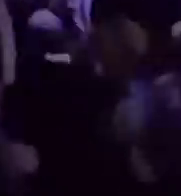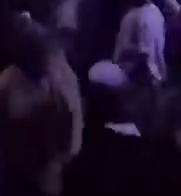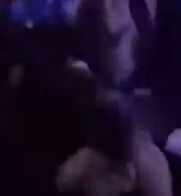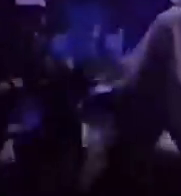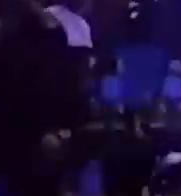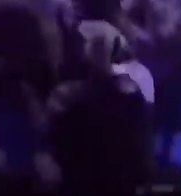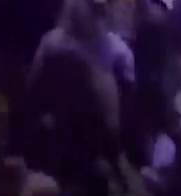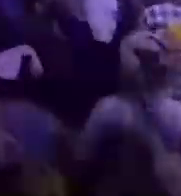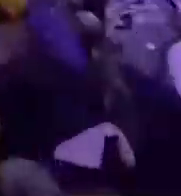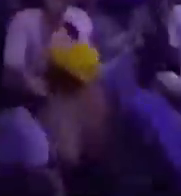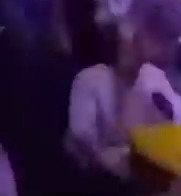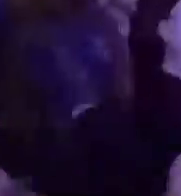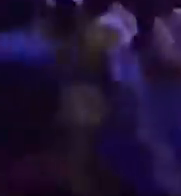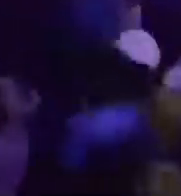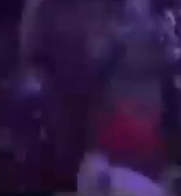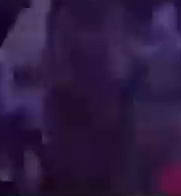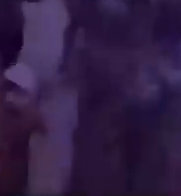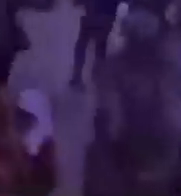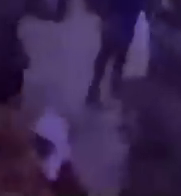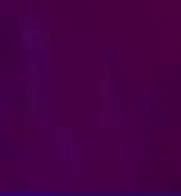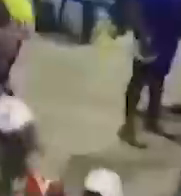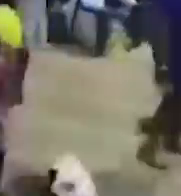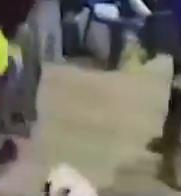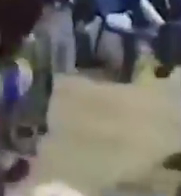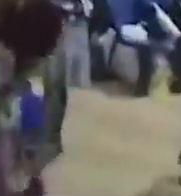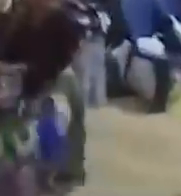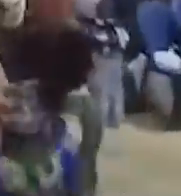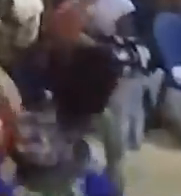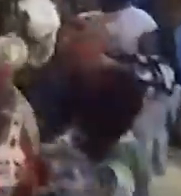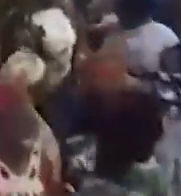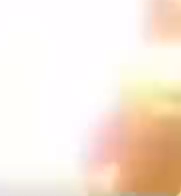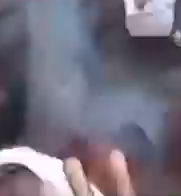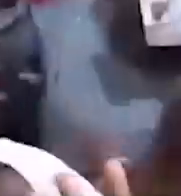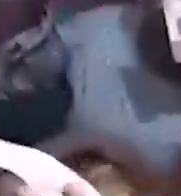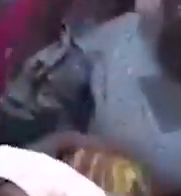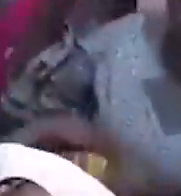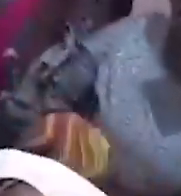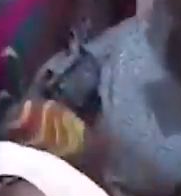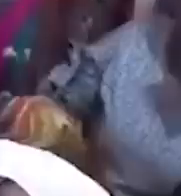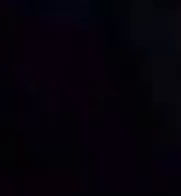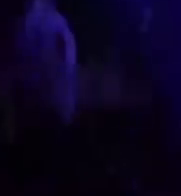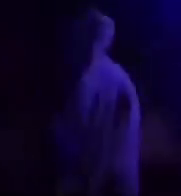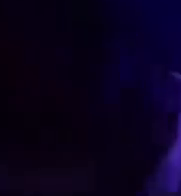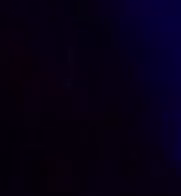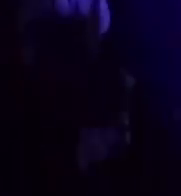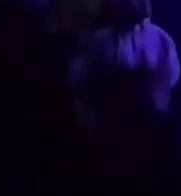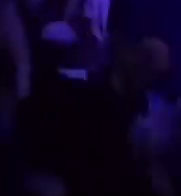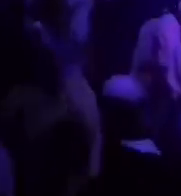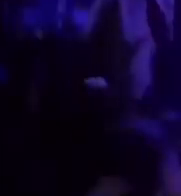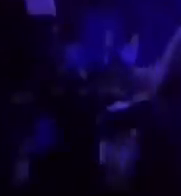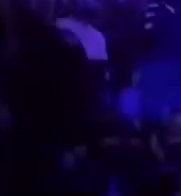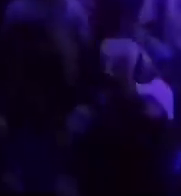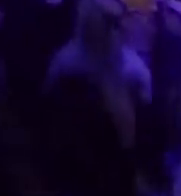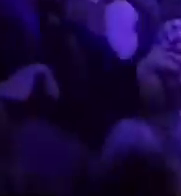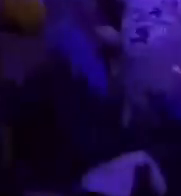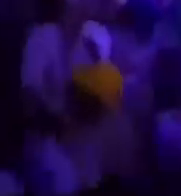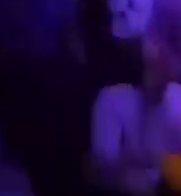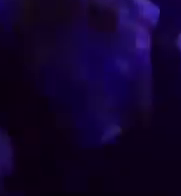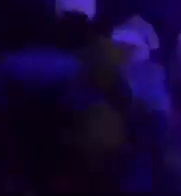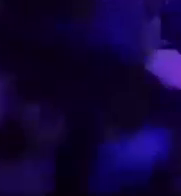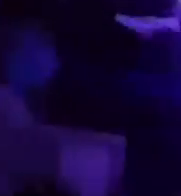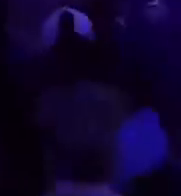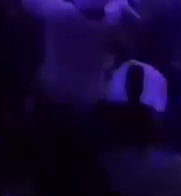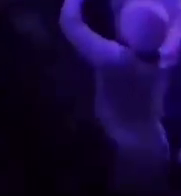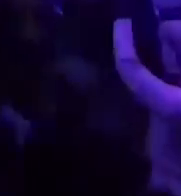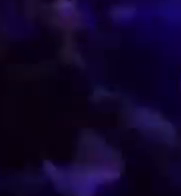akrisi adua famo lo shelu palubo woni shawo iwane mabo wapadi olorun lani ongo ojoyi lati Thursday 17th August this